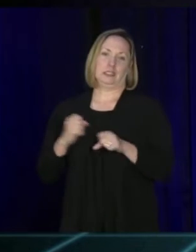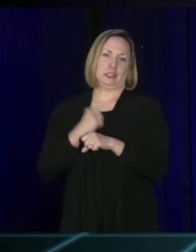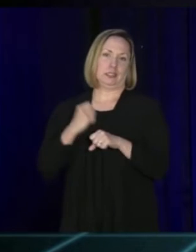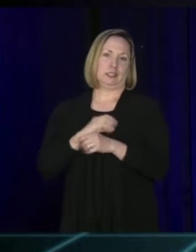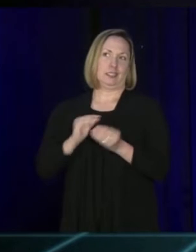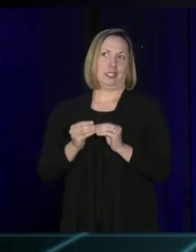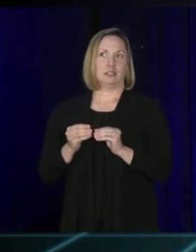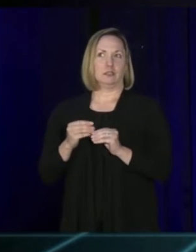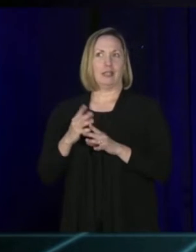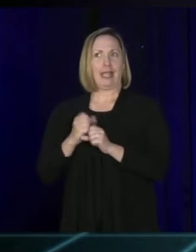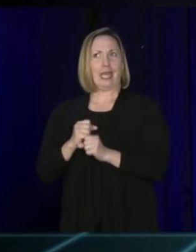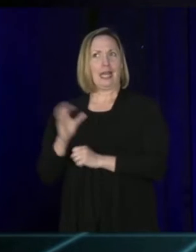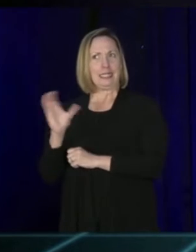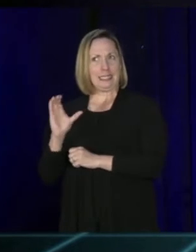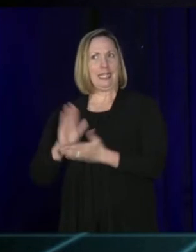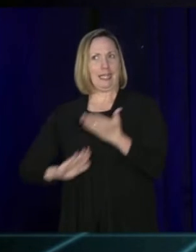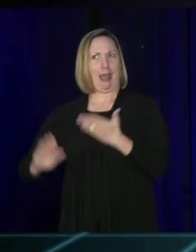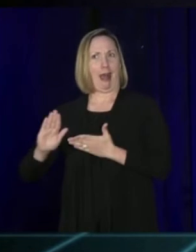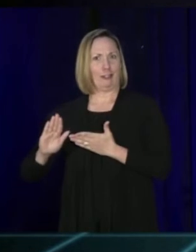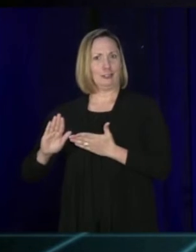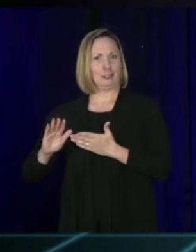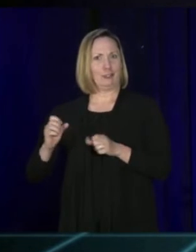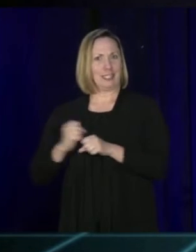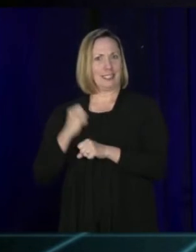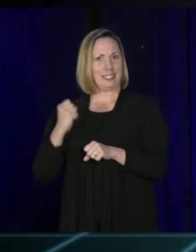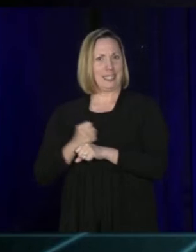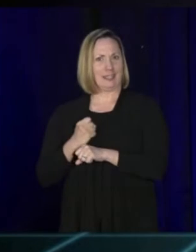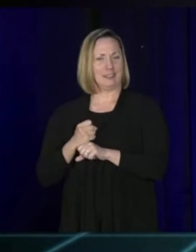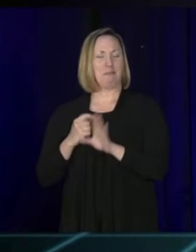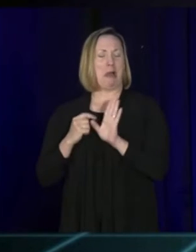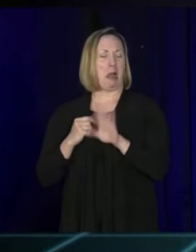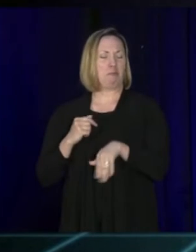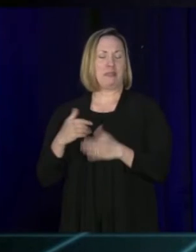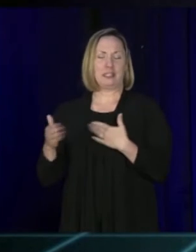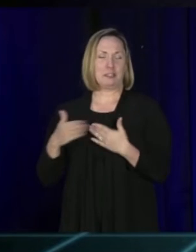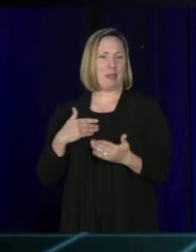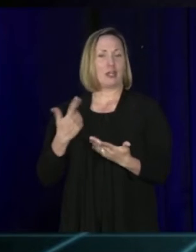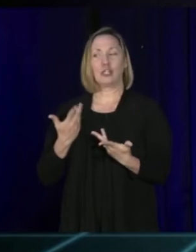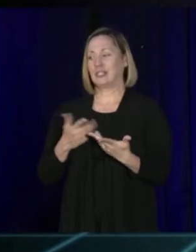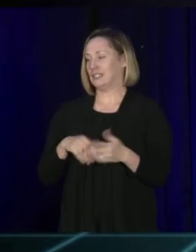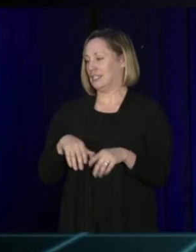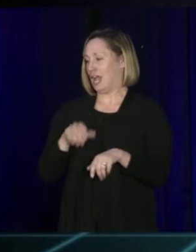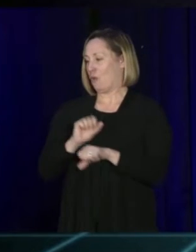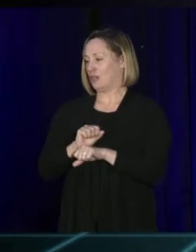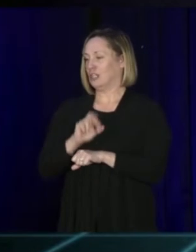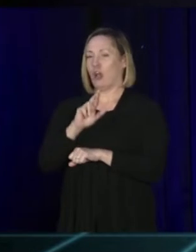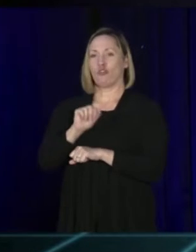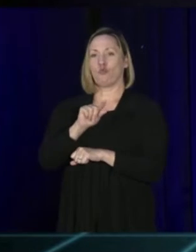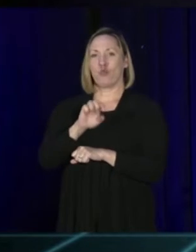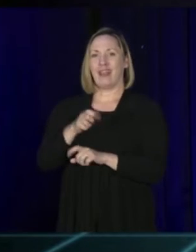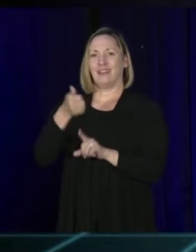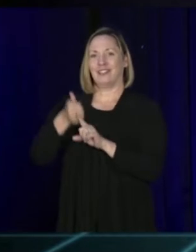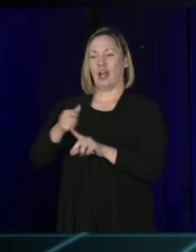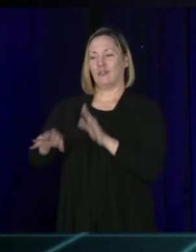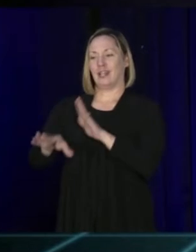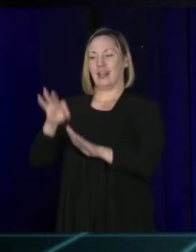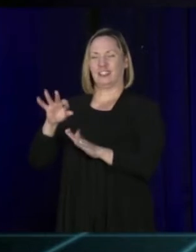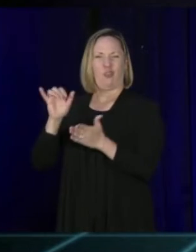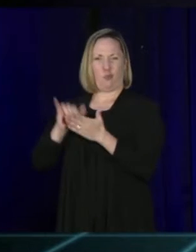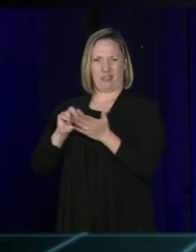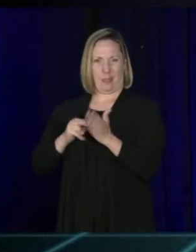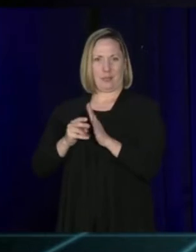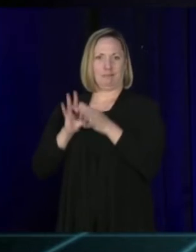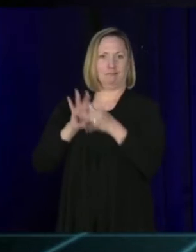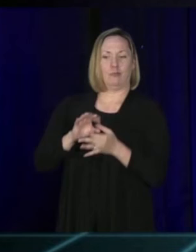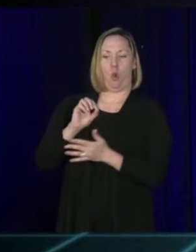got a C, but that doesn't matter because I learned about the rate of self-selection. So the rate of self-selection is like, in the context of open